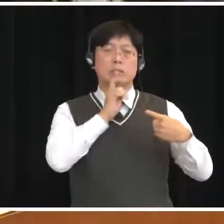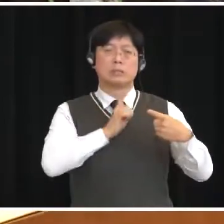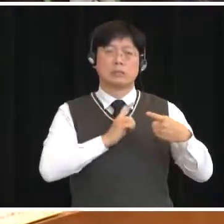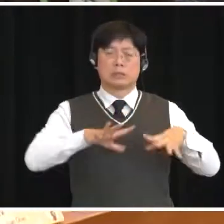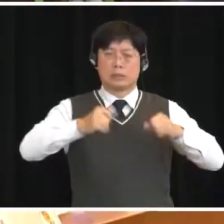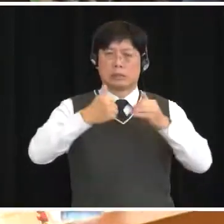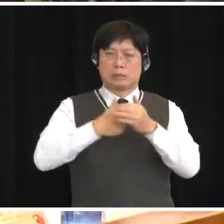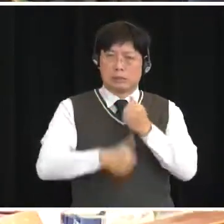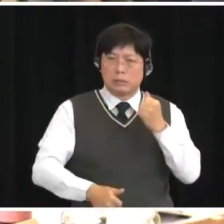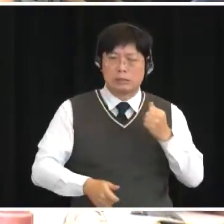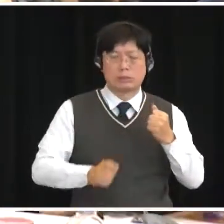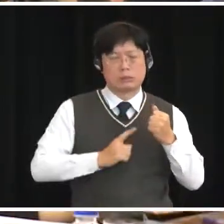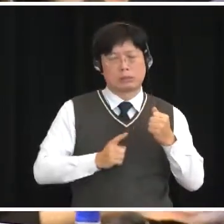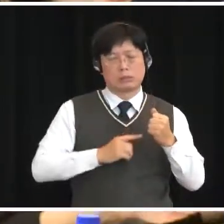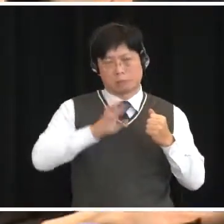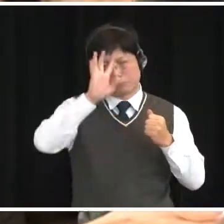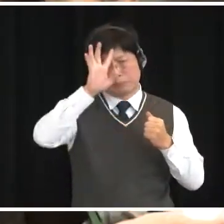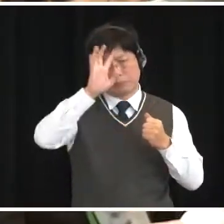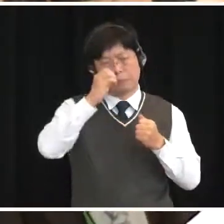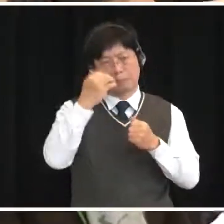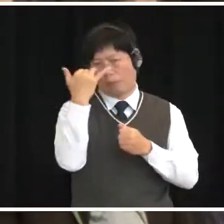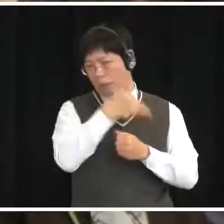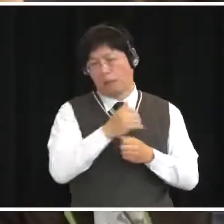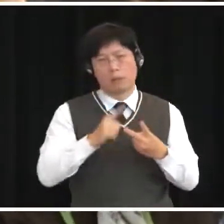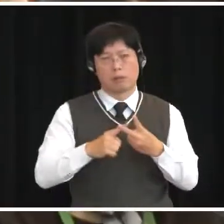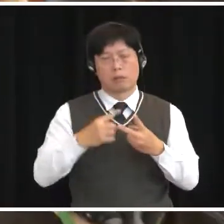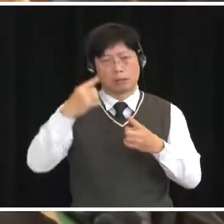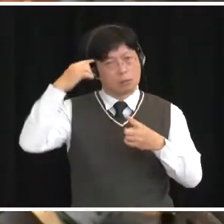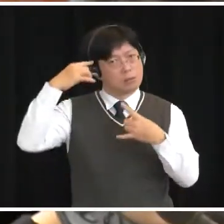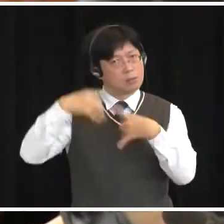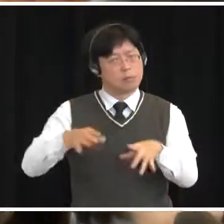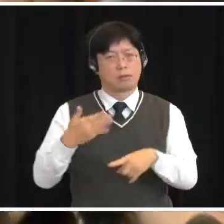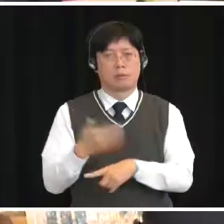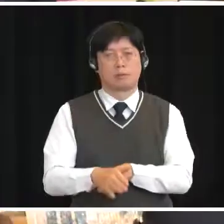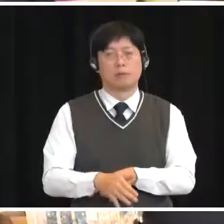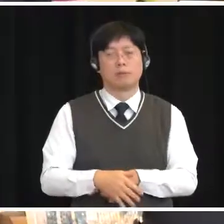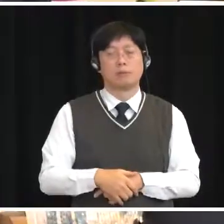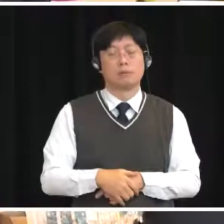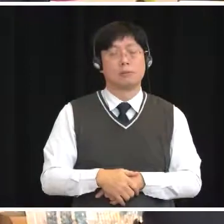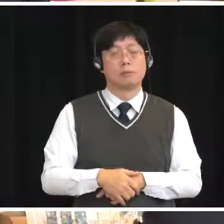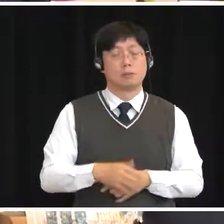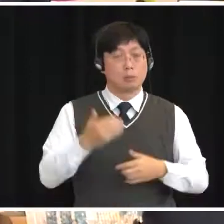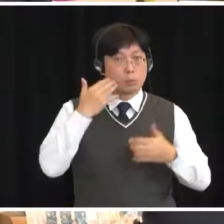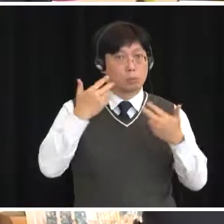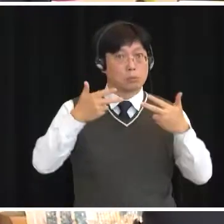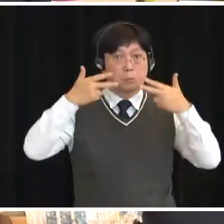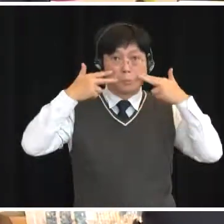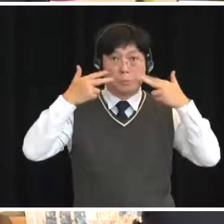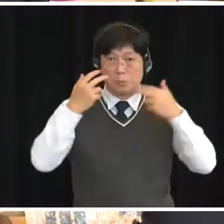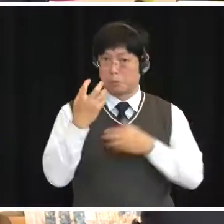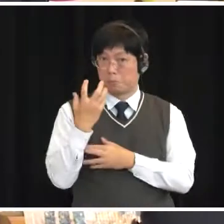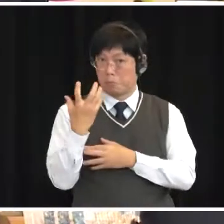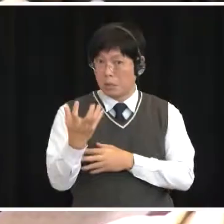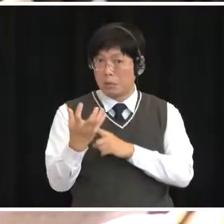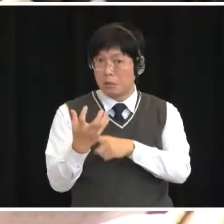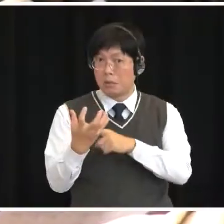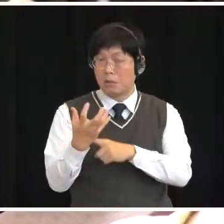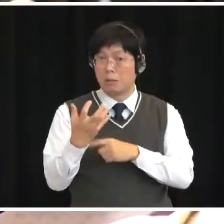cause is congenital or some abnormalities in pregnancy or